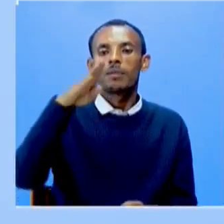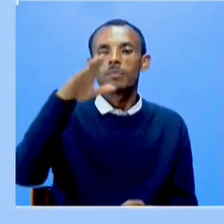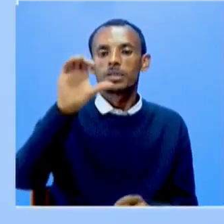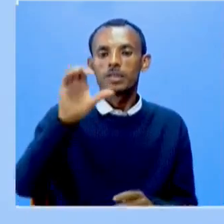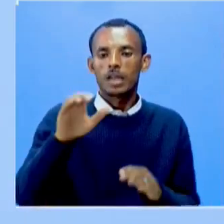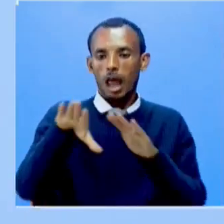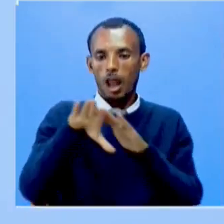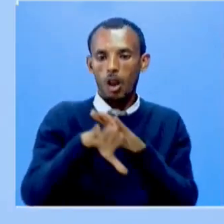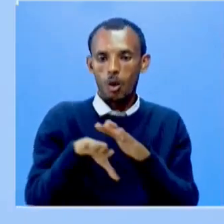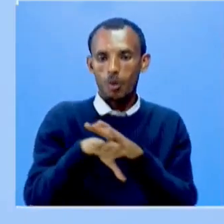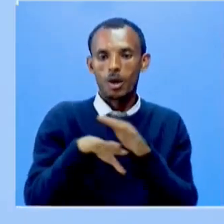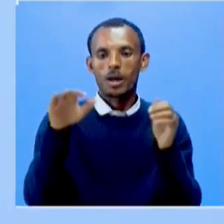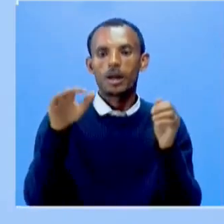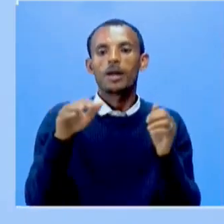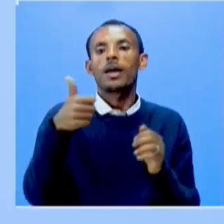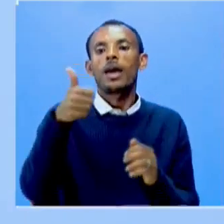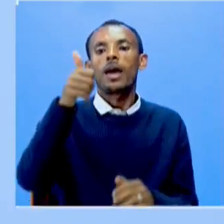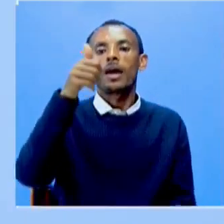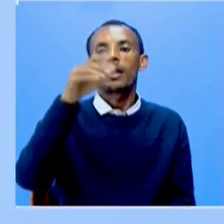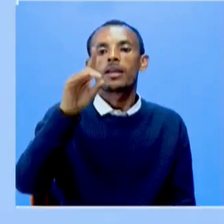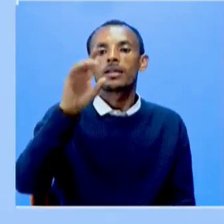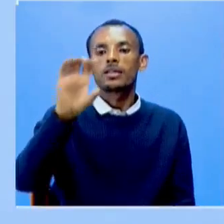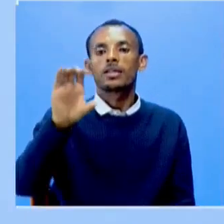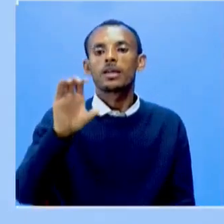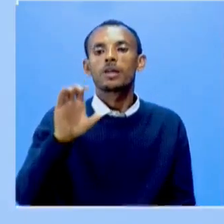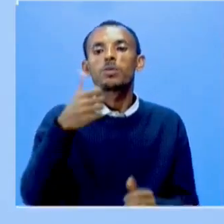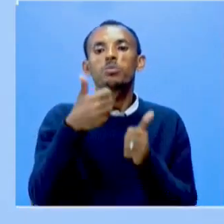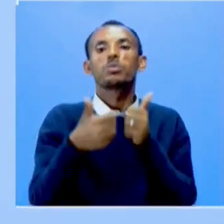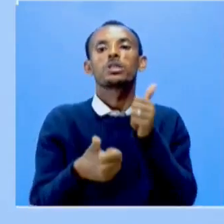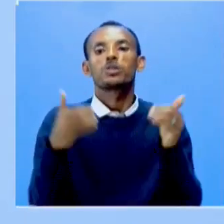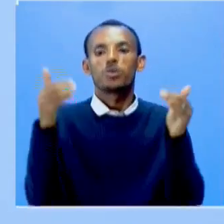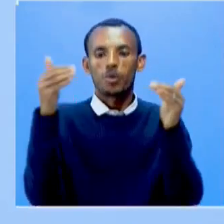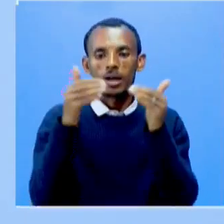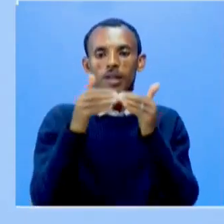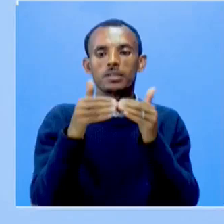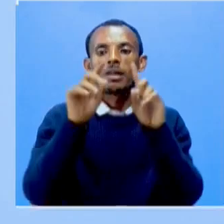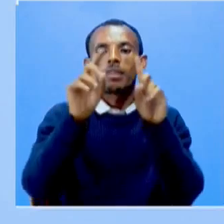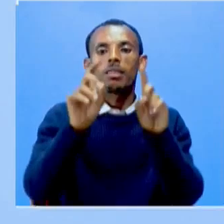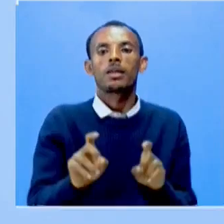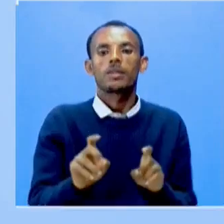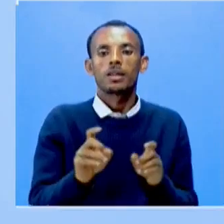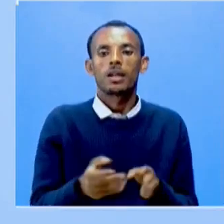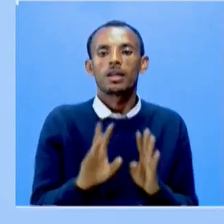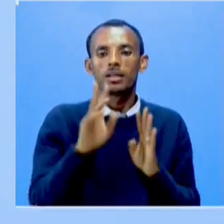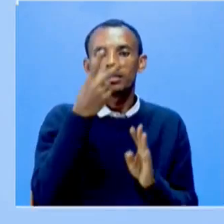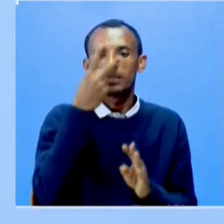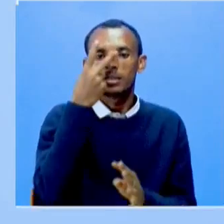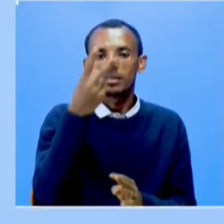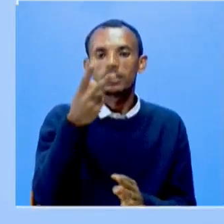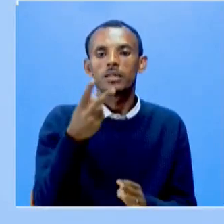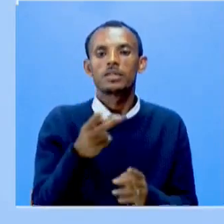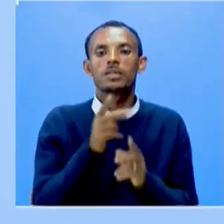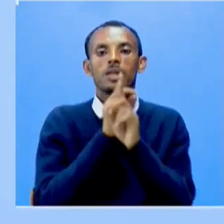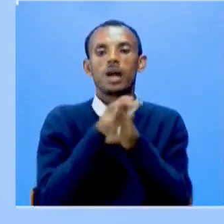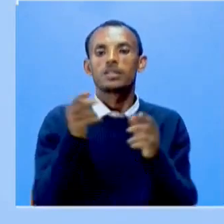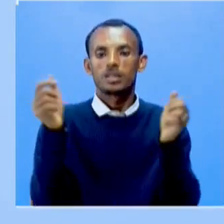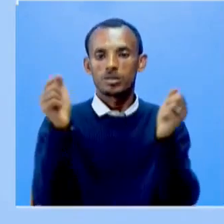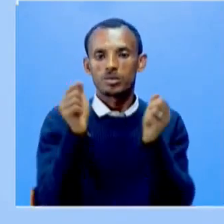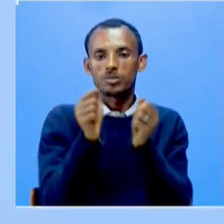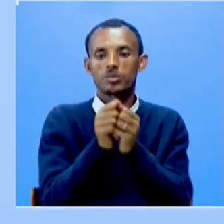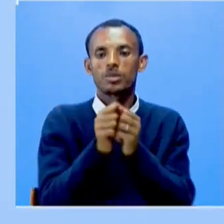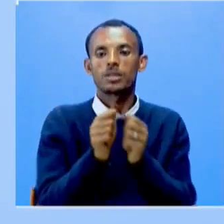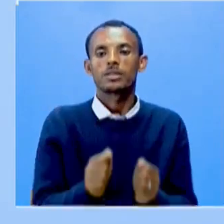lower triangle ADC? By which congruency test? Let's see the answer this